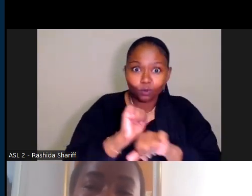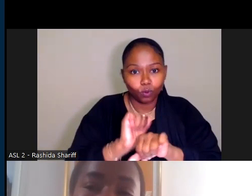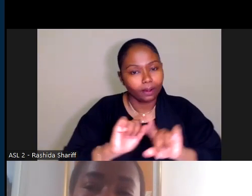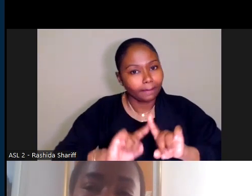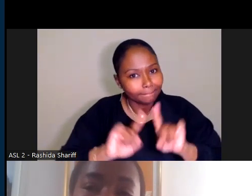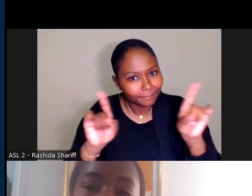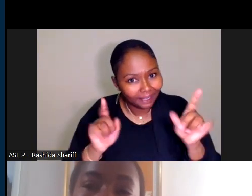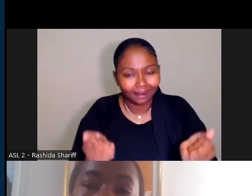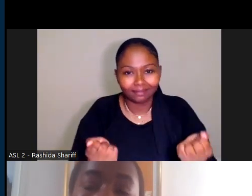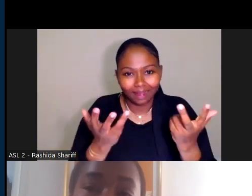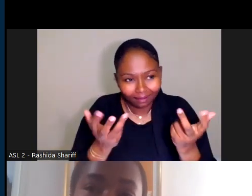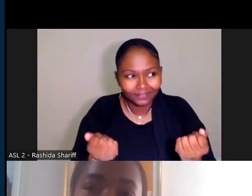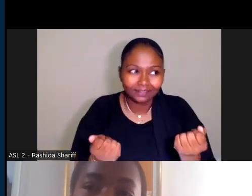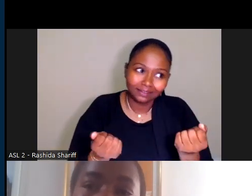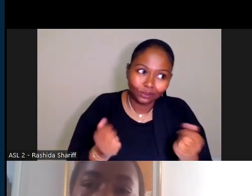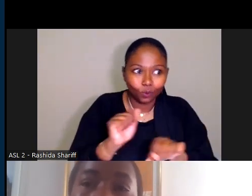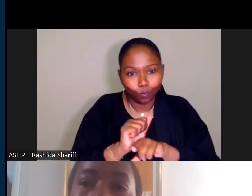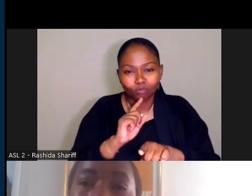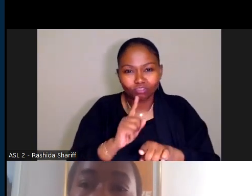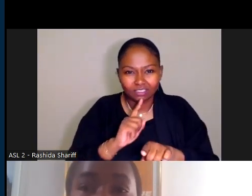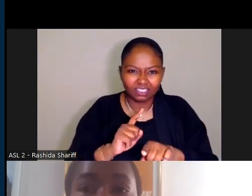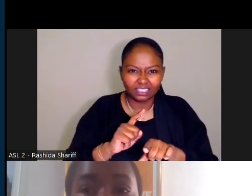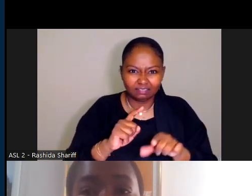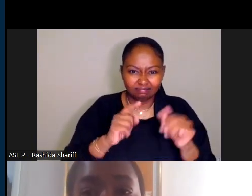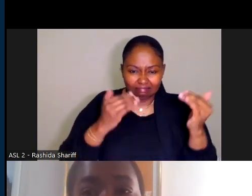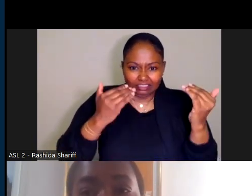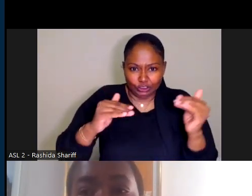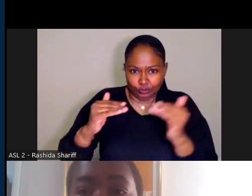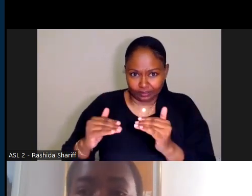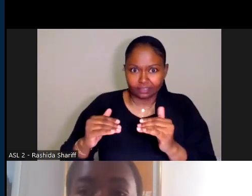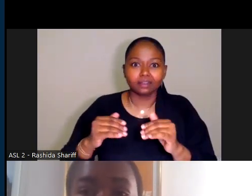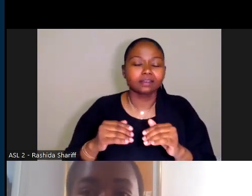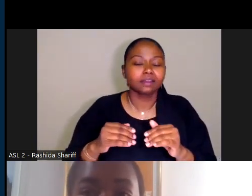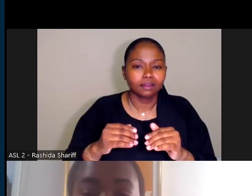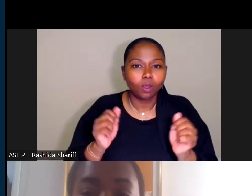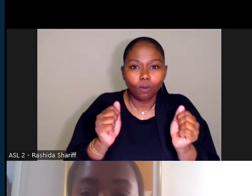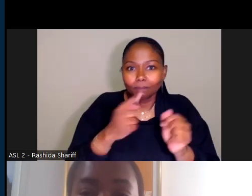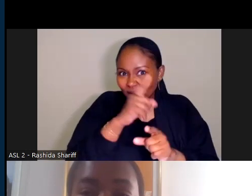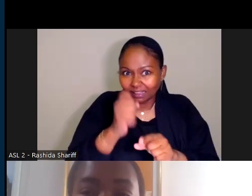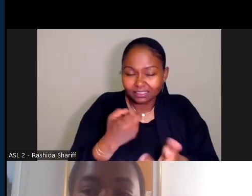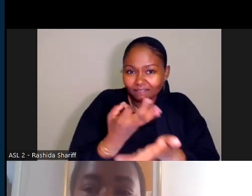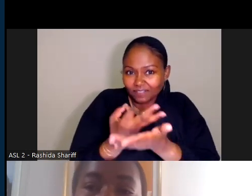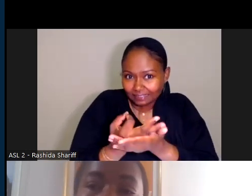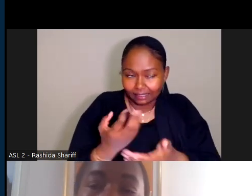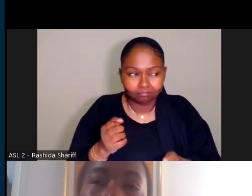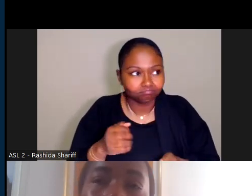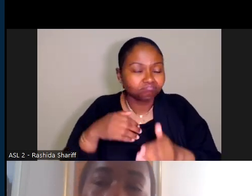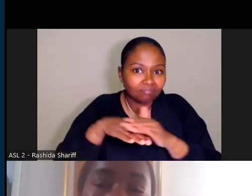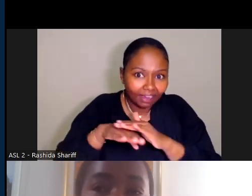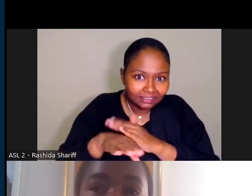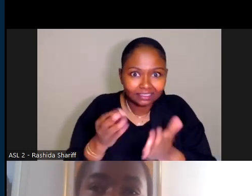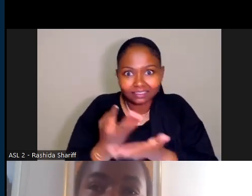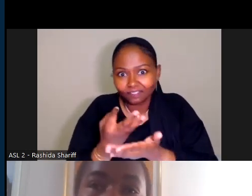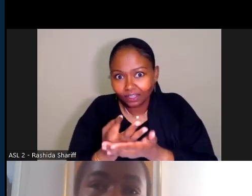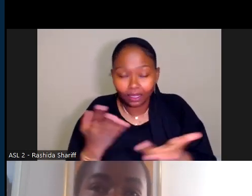a lot of it is restricted by the types of funding that people have access to funding,